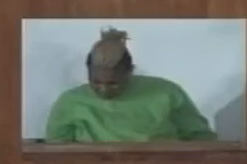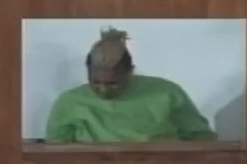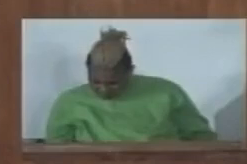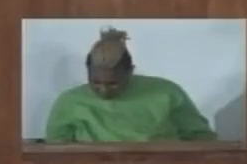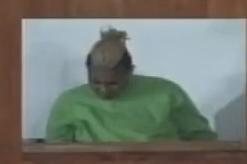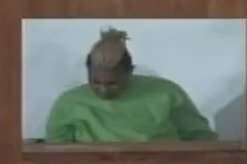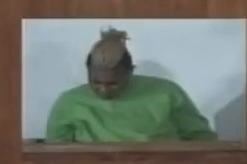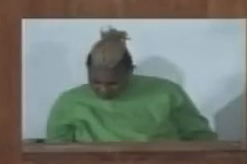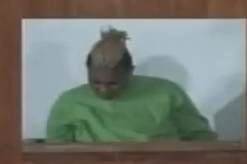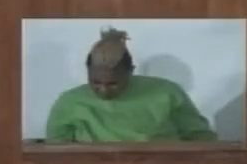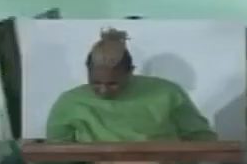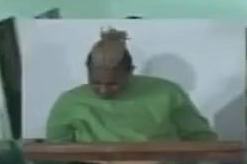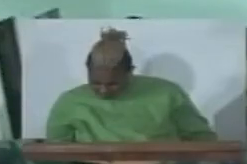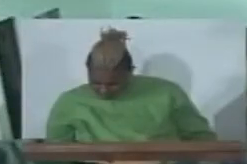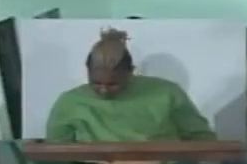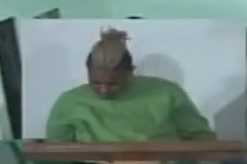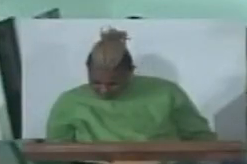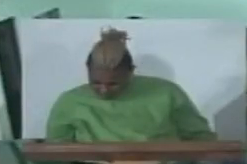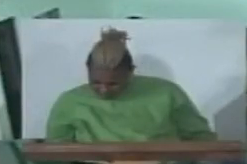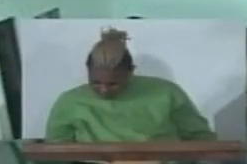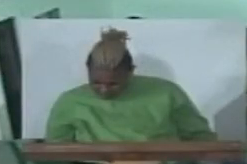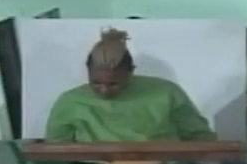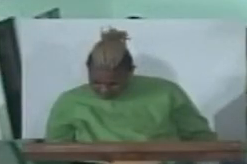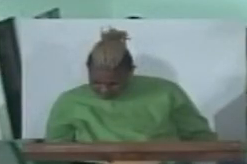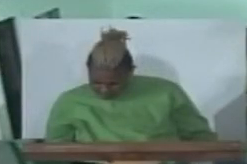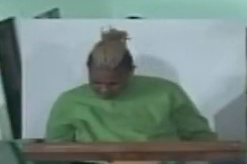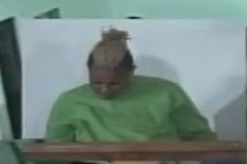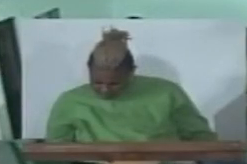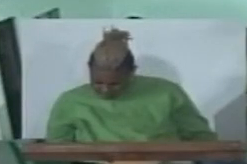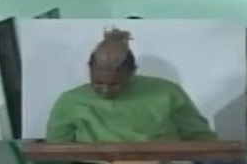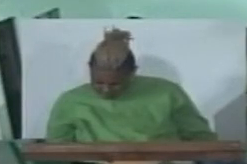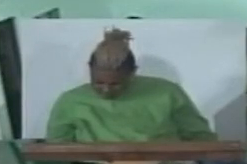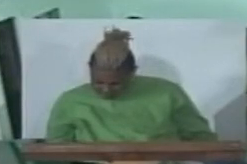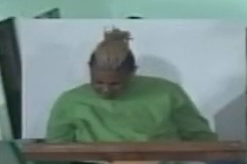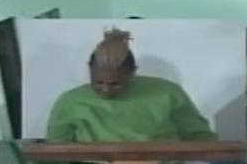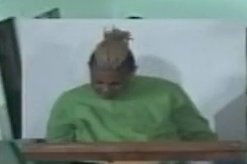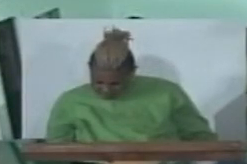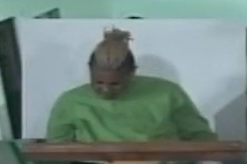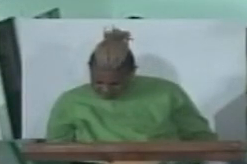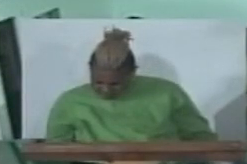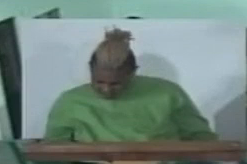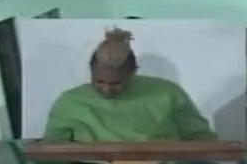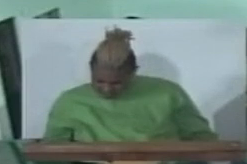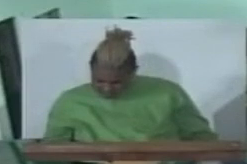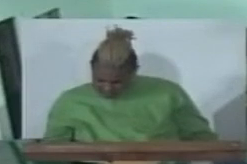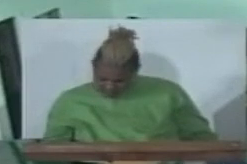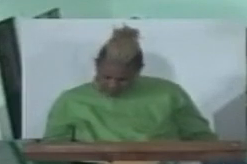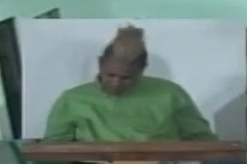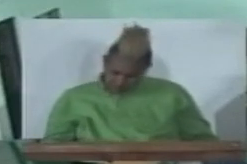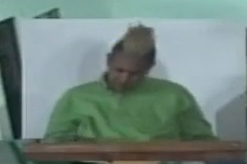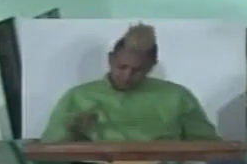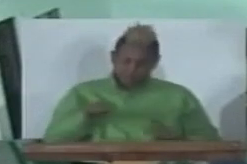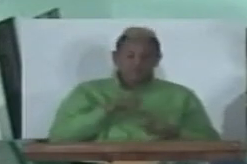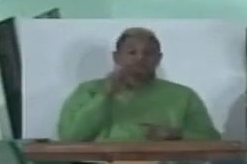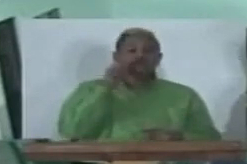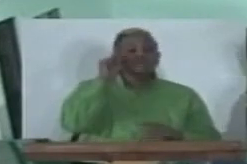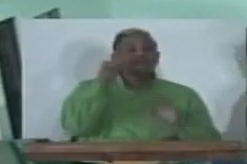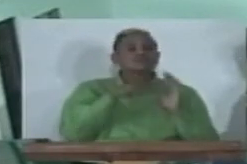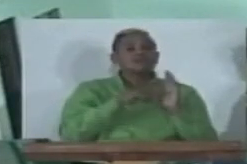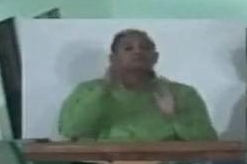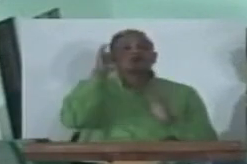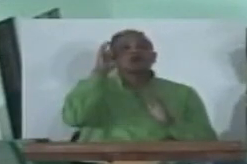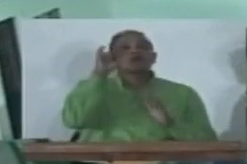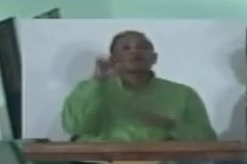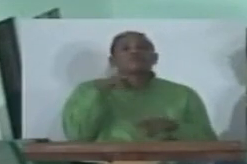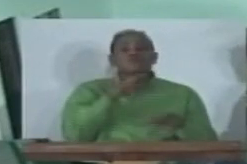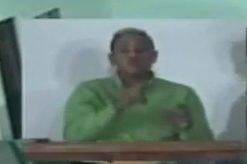Absolutely. One of the things I can't understand, however, is that when you look, for example, at the airport road, and they did a